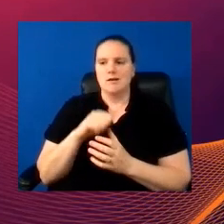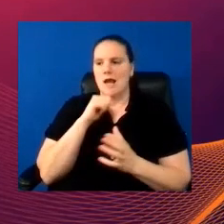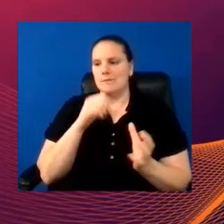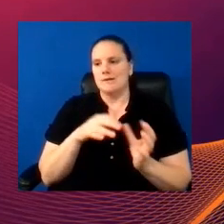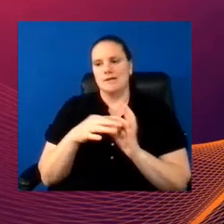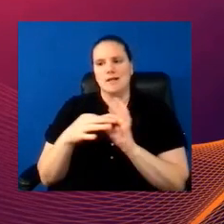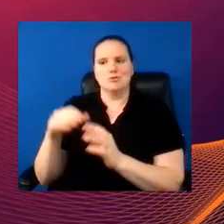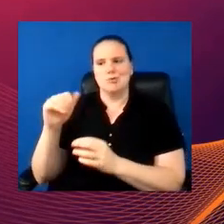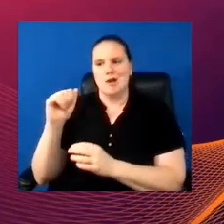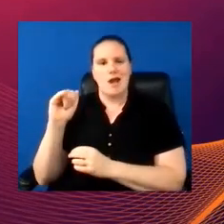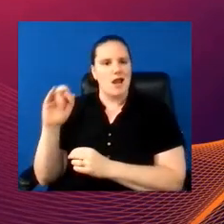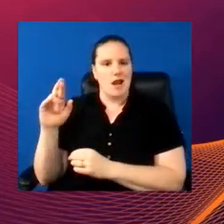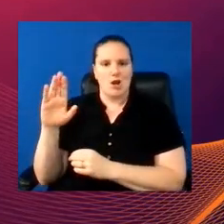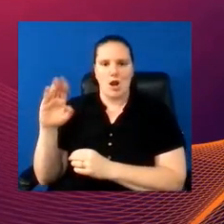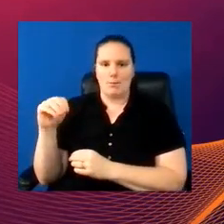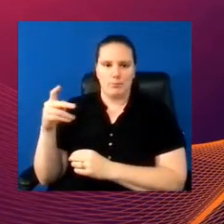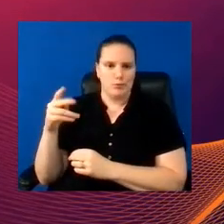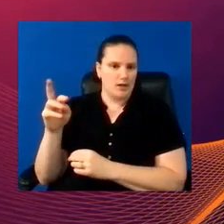an air compressor.